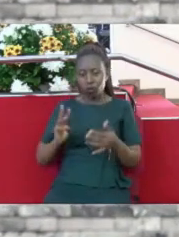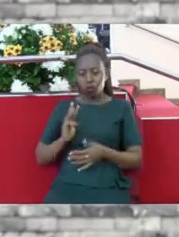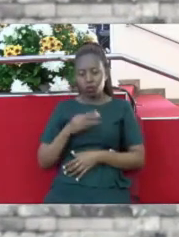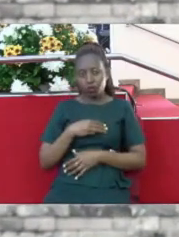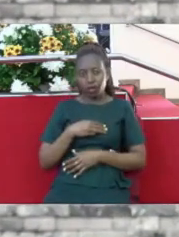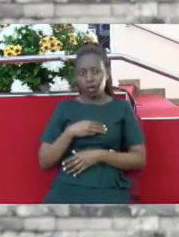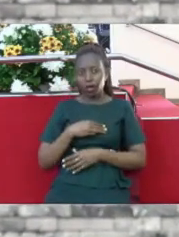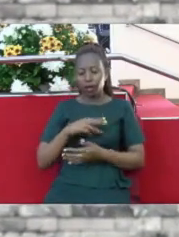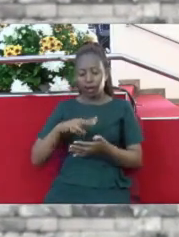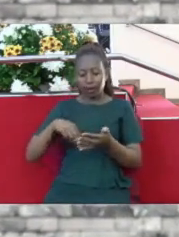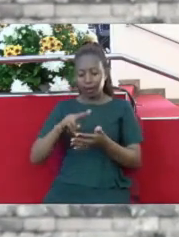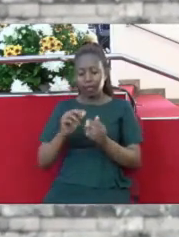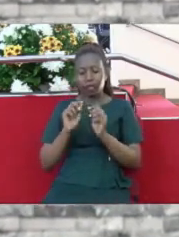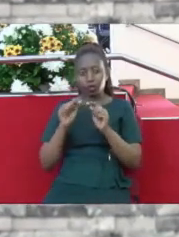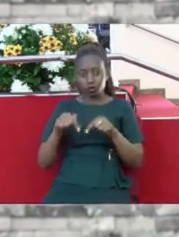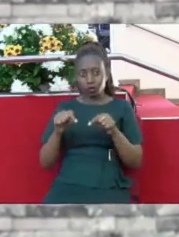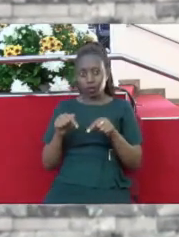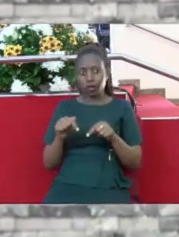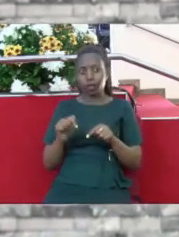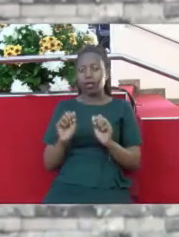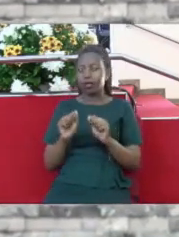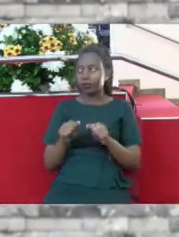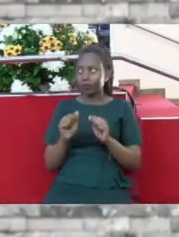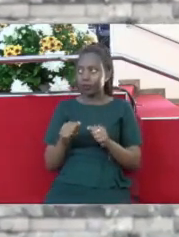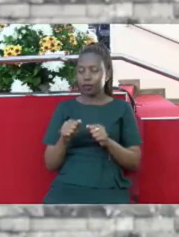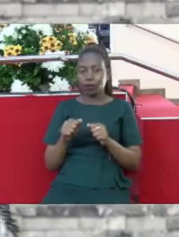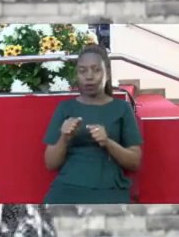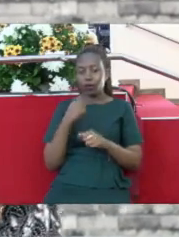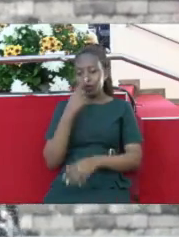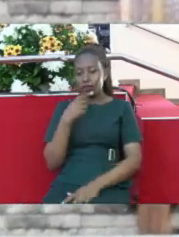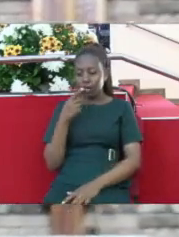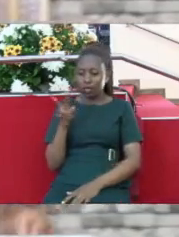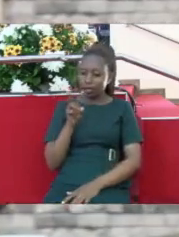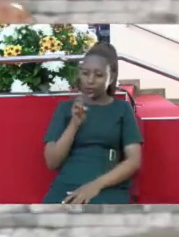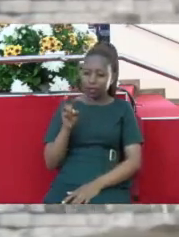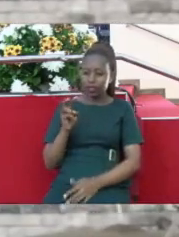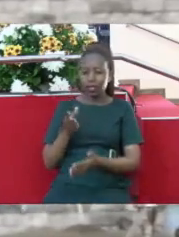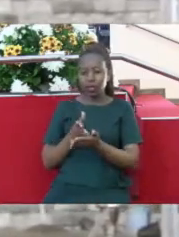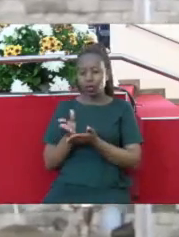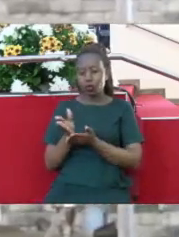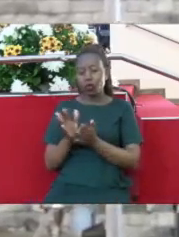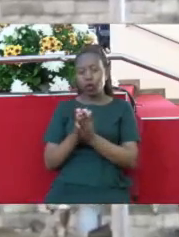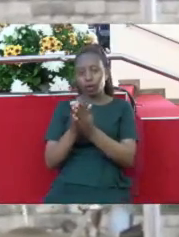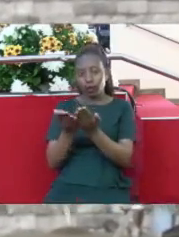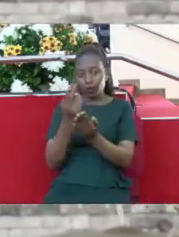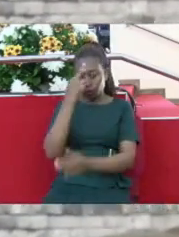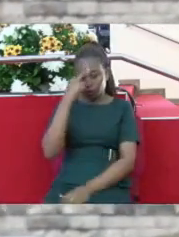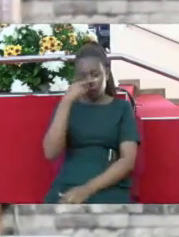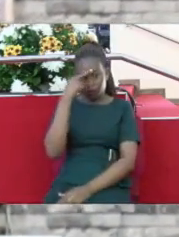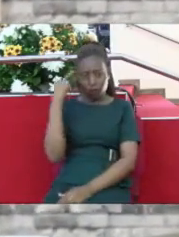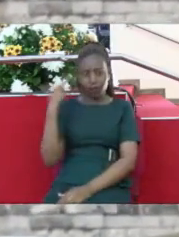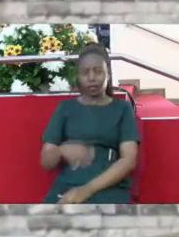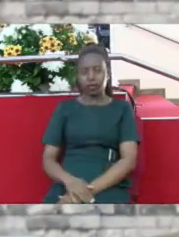the book of Rome. Ungetaka kusema kwamba kushuhudia kupitia kitabu cha Warumi. And witnessing through the